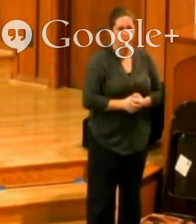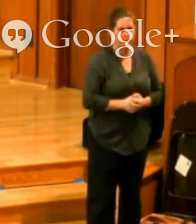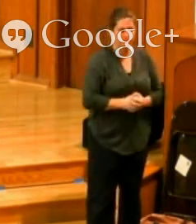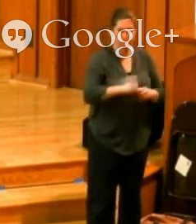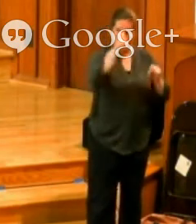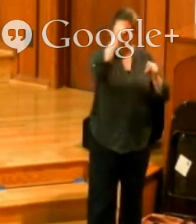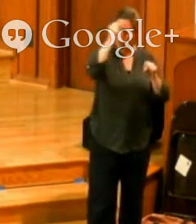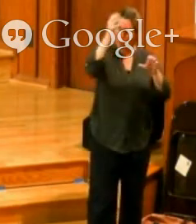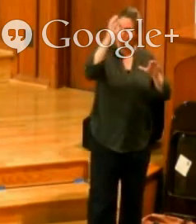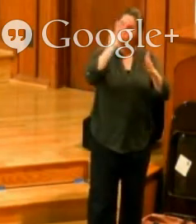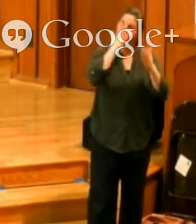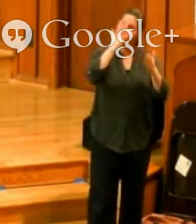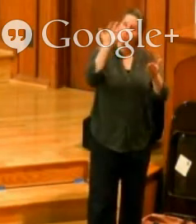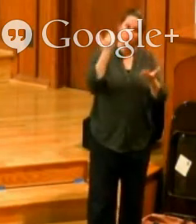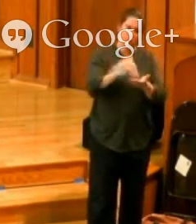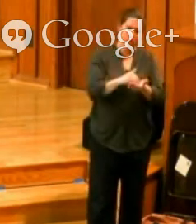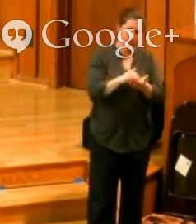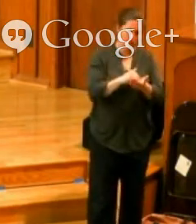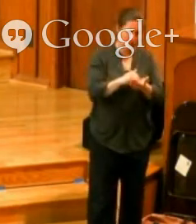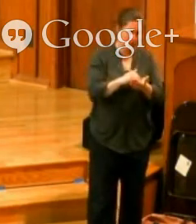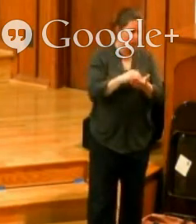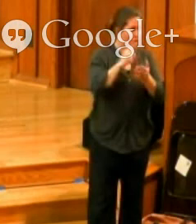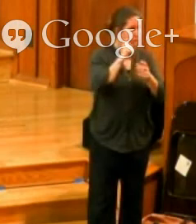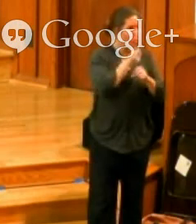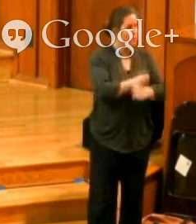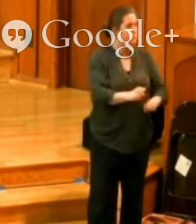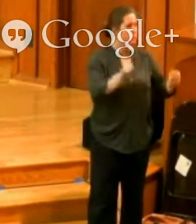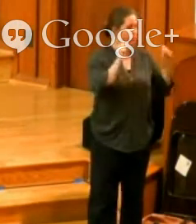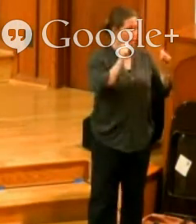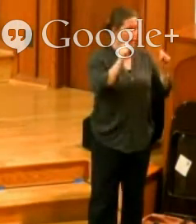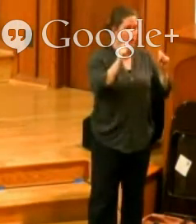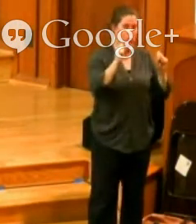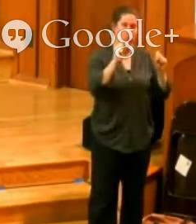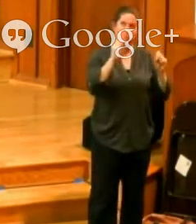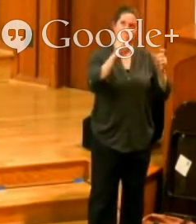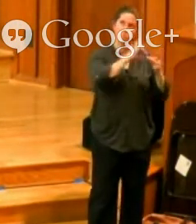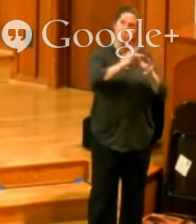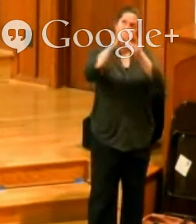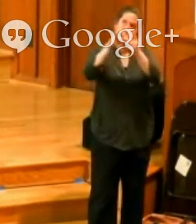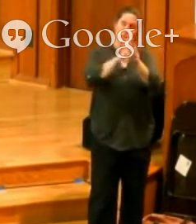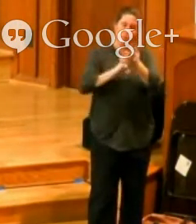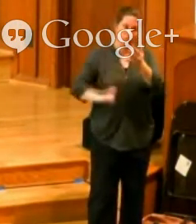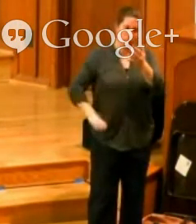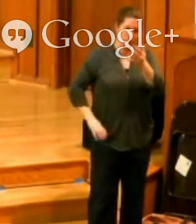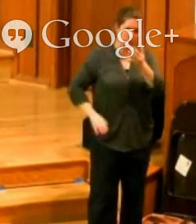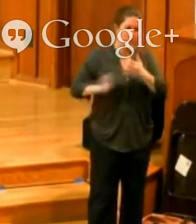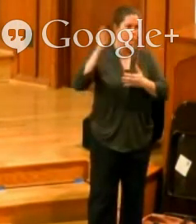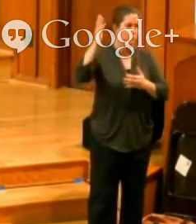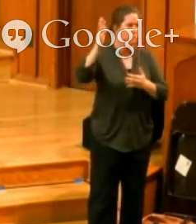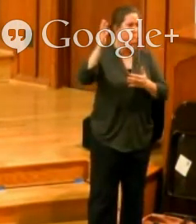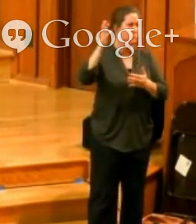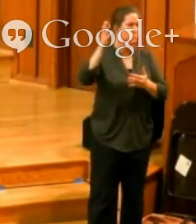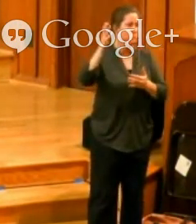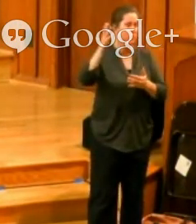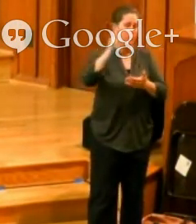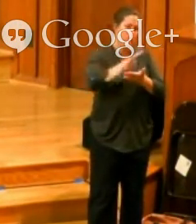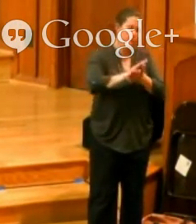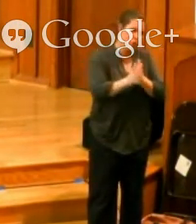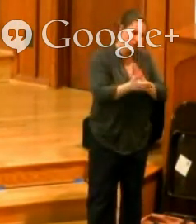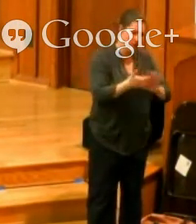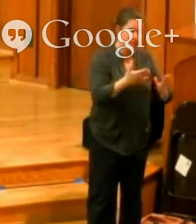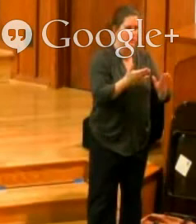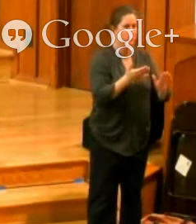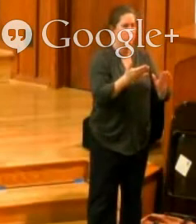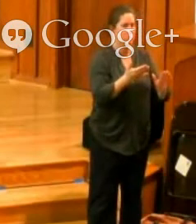Father, we thank you again for the salvation that's offered in Christ. We thank you for the forgiveness that you've given, the pardon